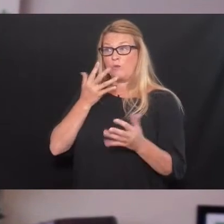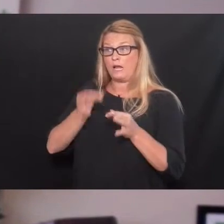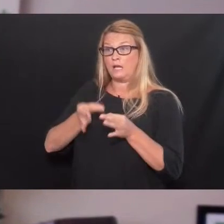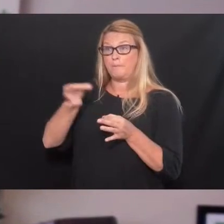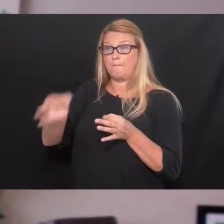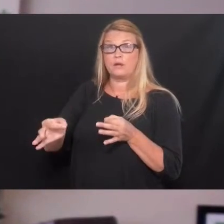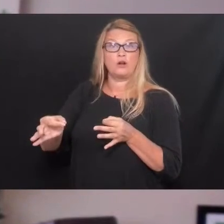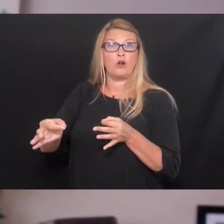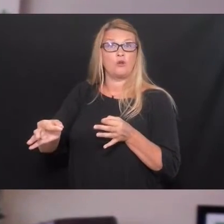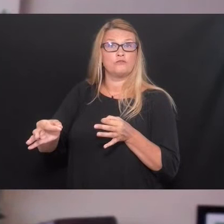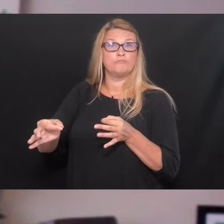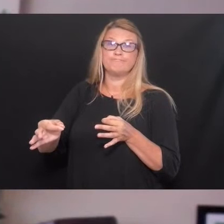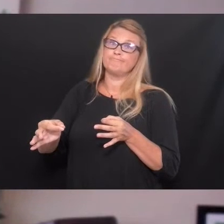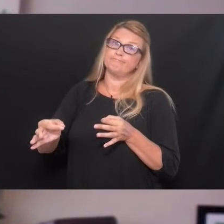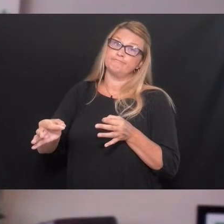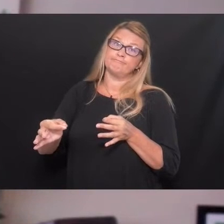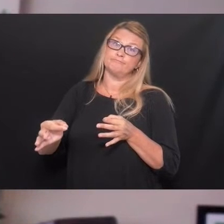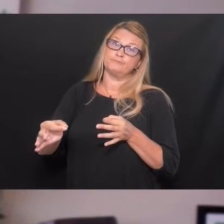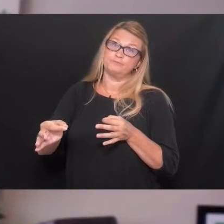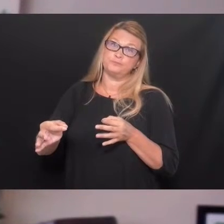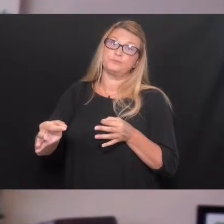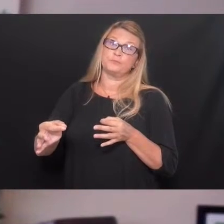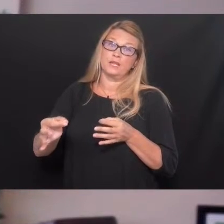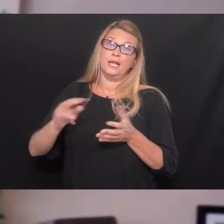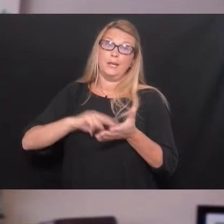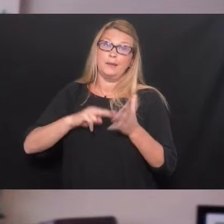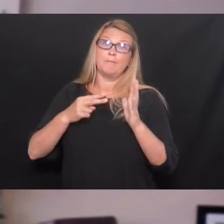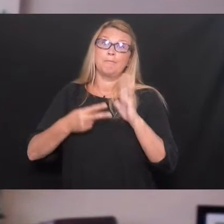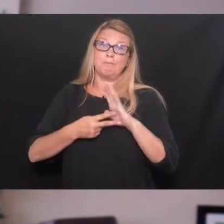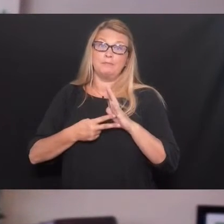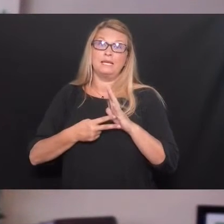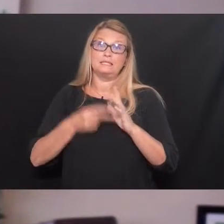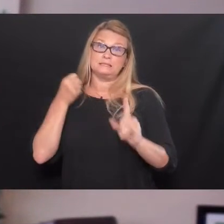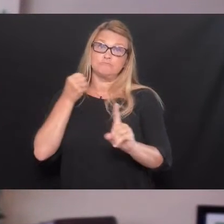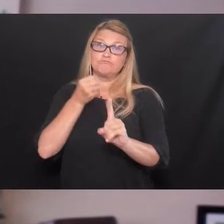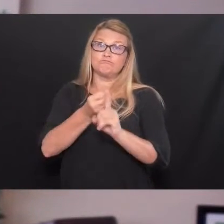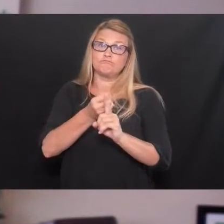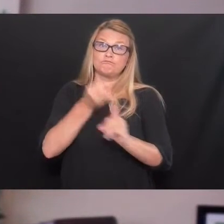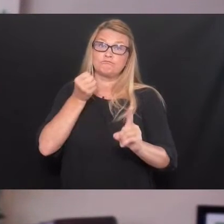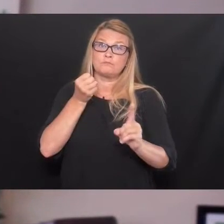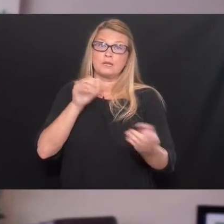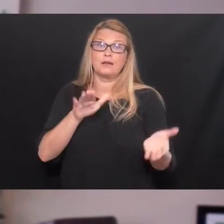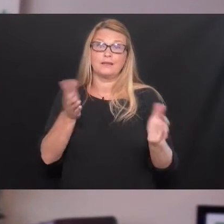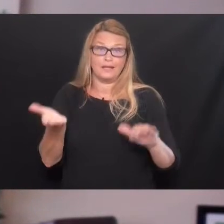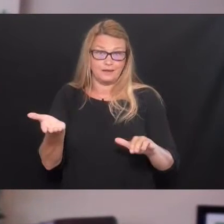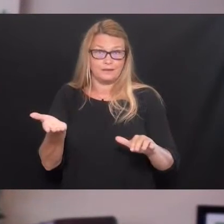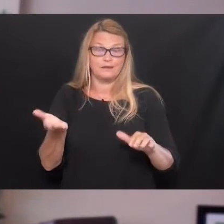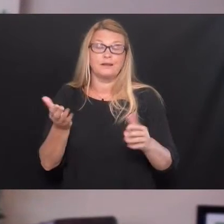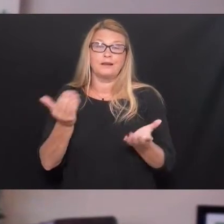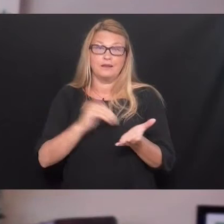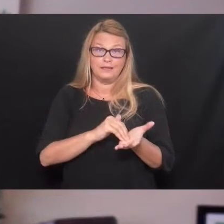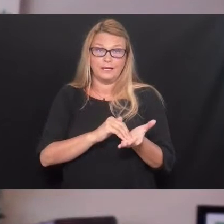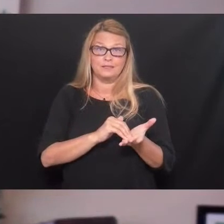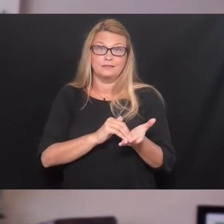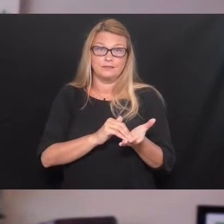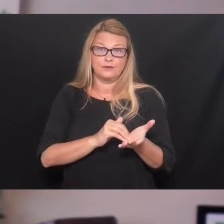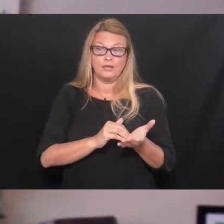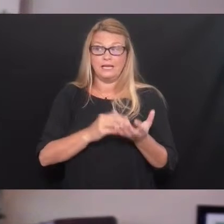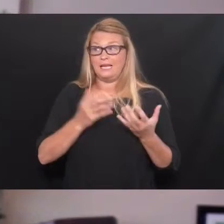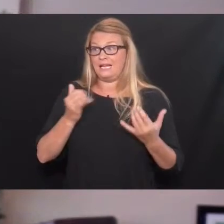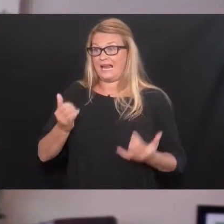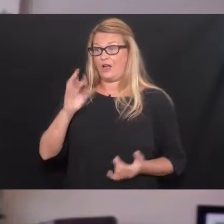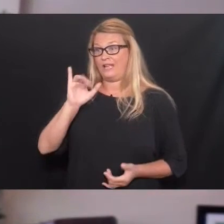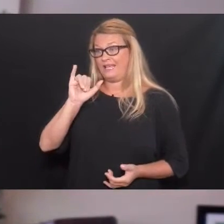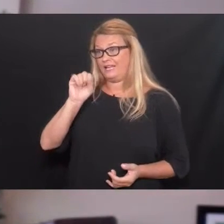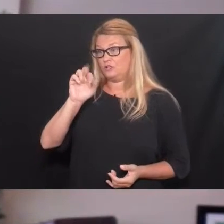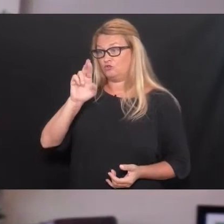long, then we're going to be underwater like many other places are, including the country of Israel. And what they have found is the